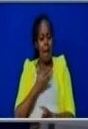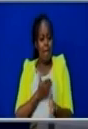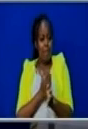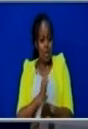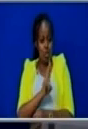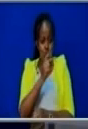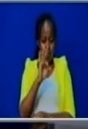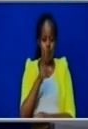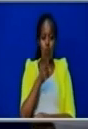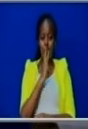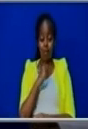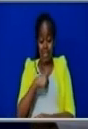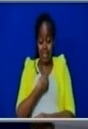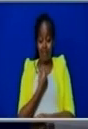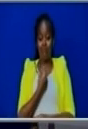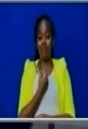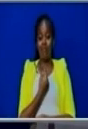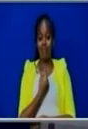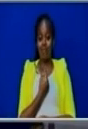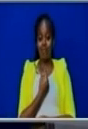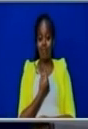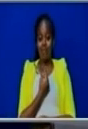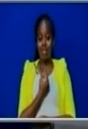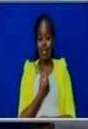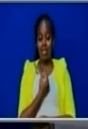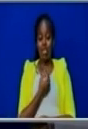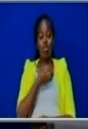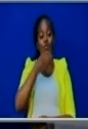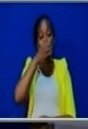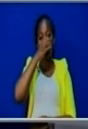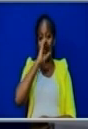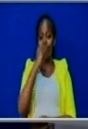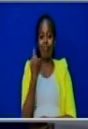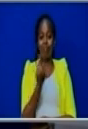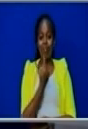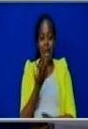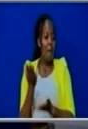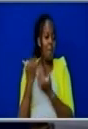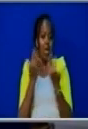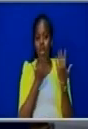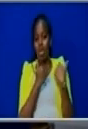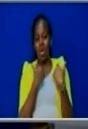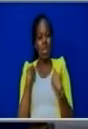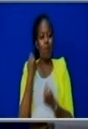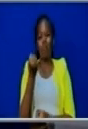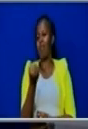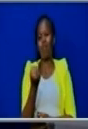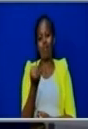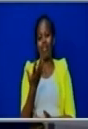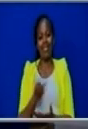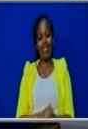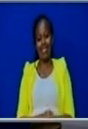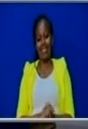water, me as an individual, Yes. my main use of water is drinking. Drinking. Yes, bathing comes number 5. 5